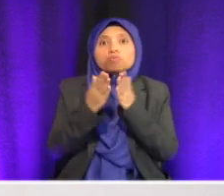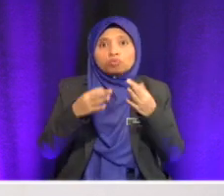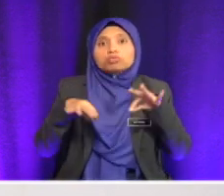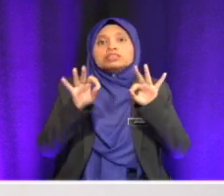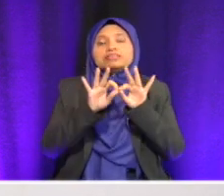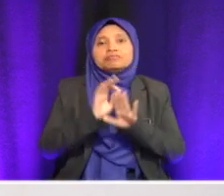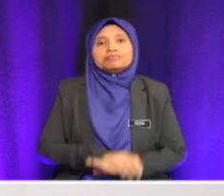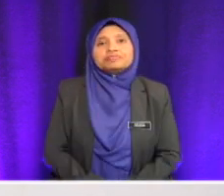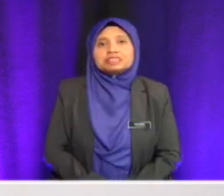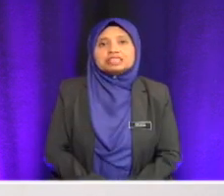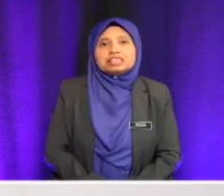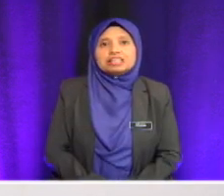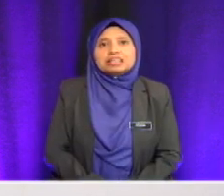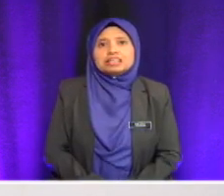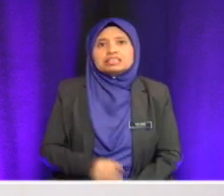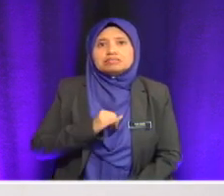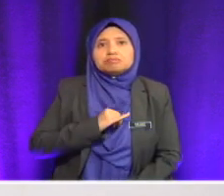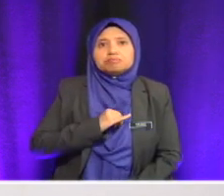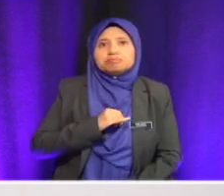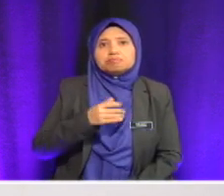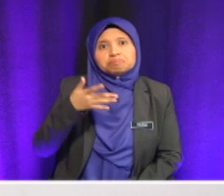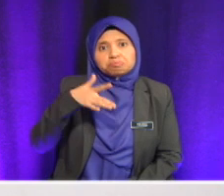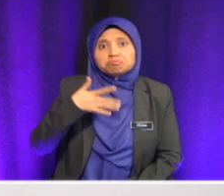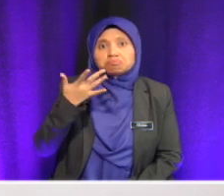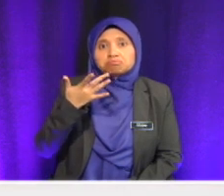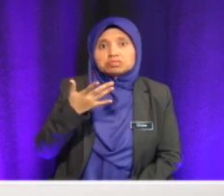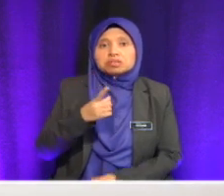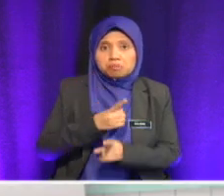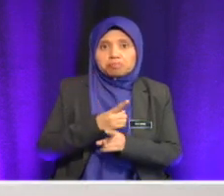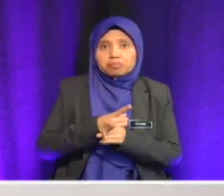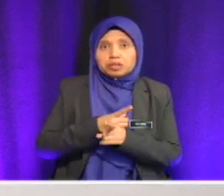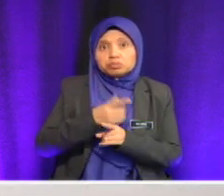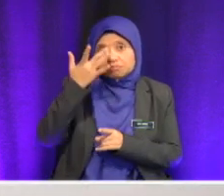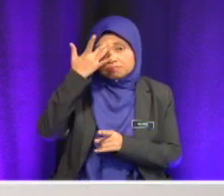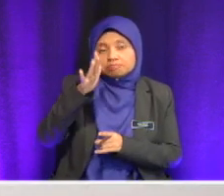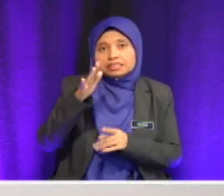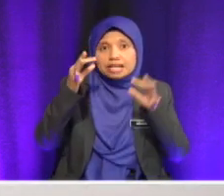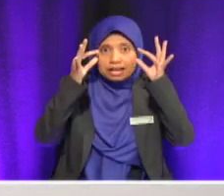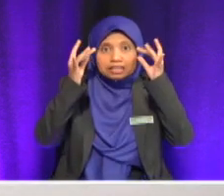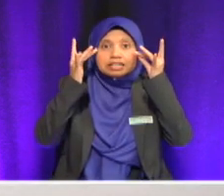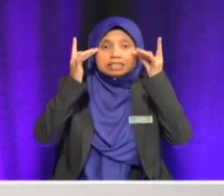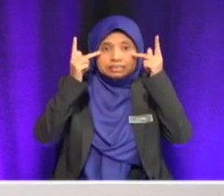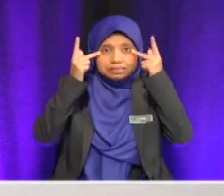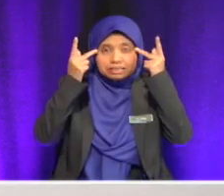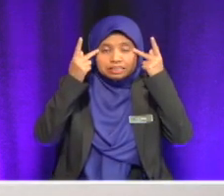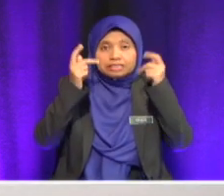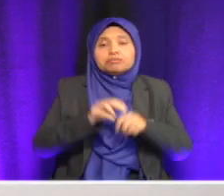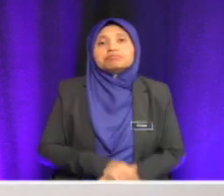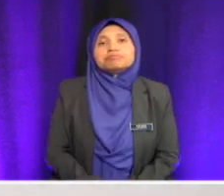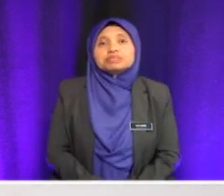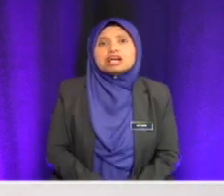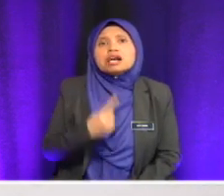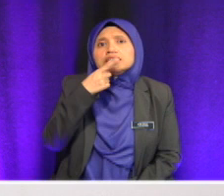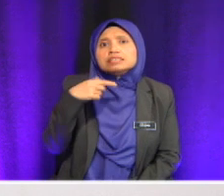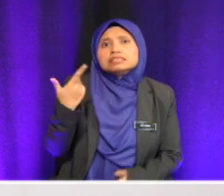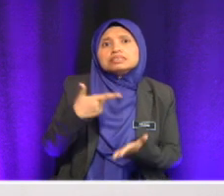Yes, I think mouse deer can be considered intelligent. What about the rest of our pupils? Can you share your opinion? Who would like to I